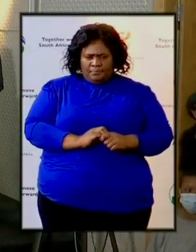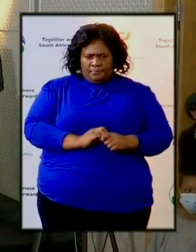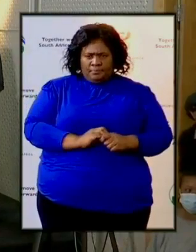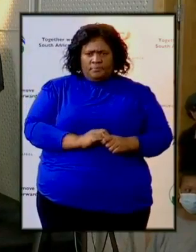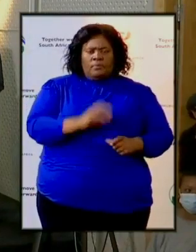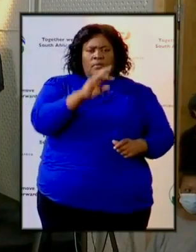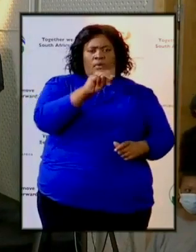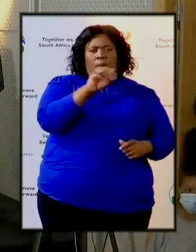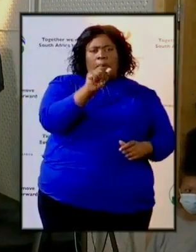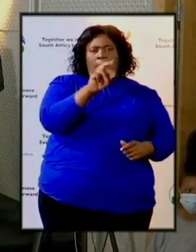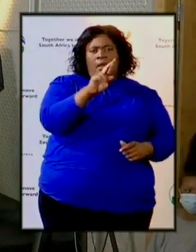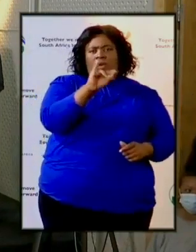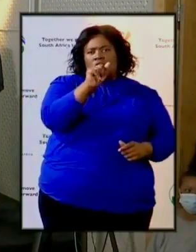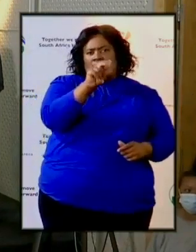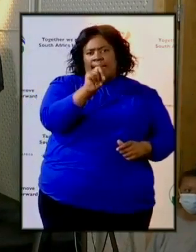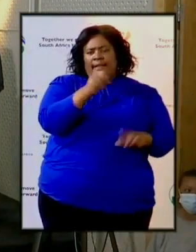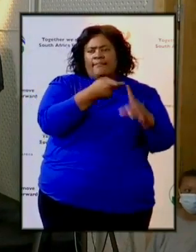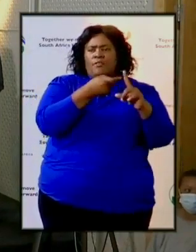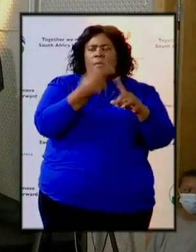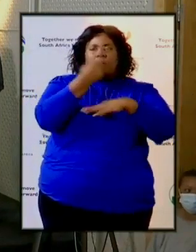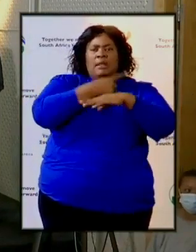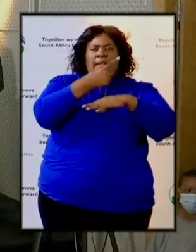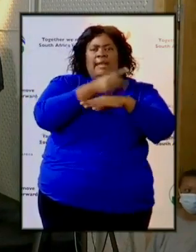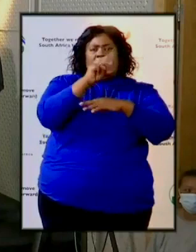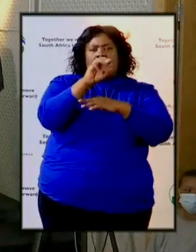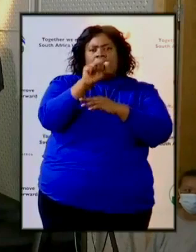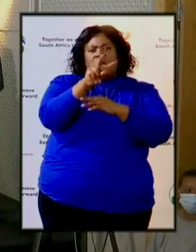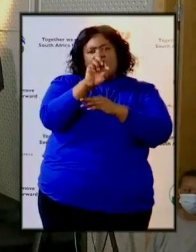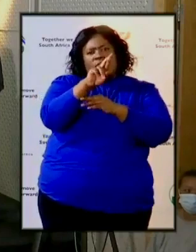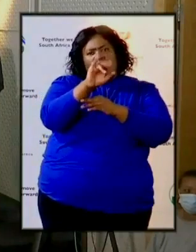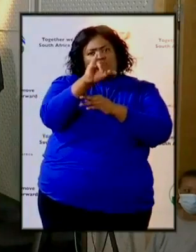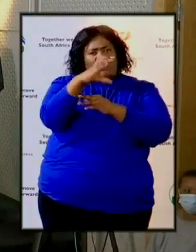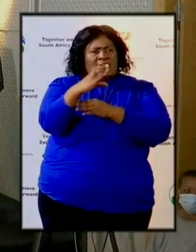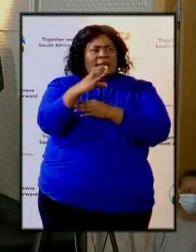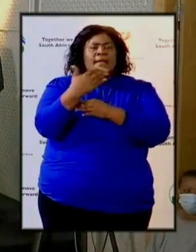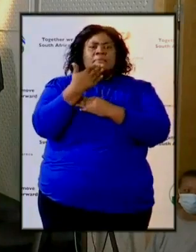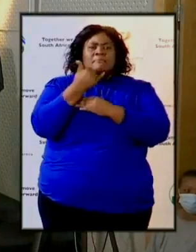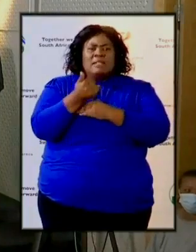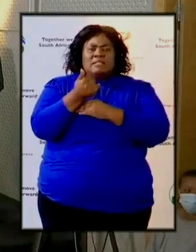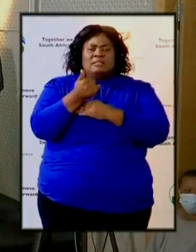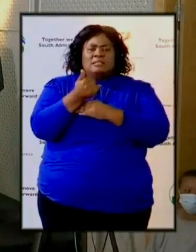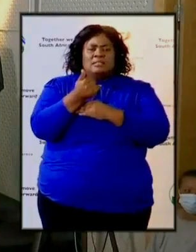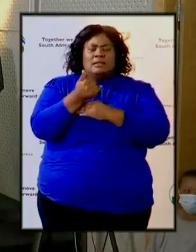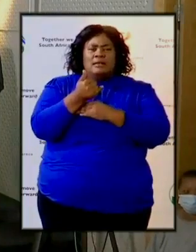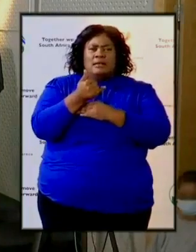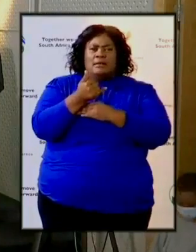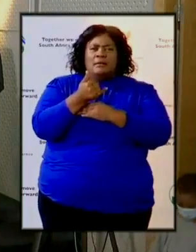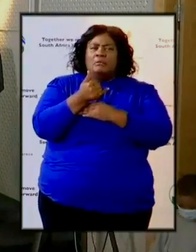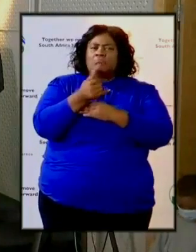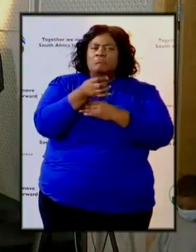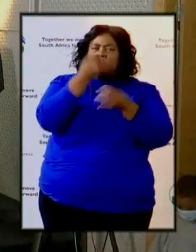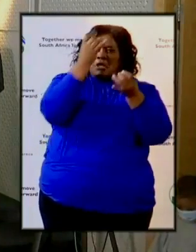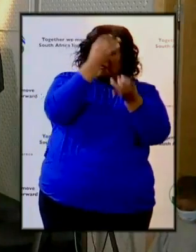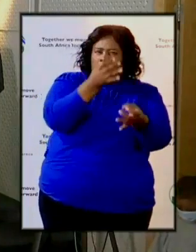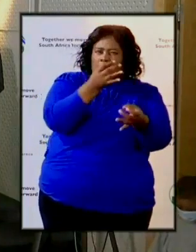Marianne Merton from the Daily Maverick. She's asking, please elaborate on the motivation for implementing a curfew, confining people to their